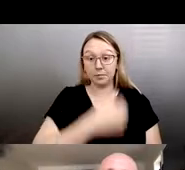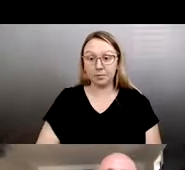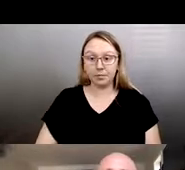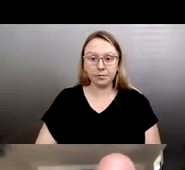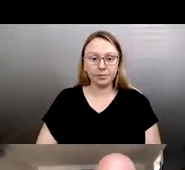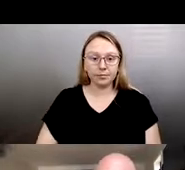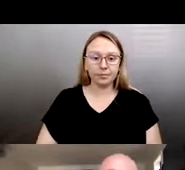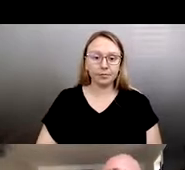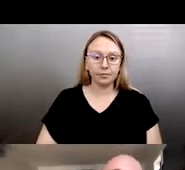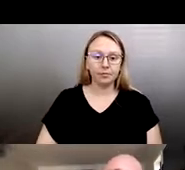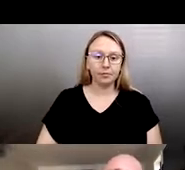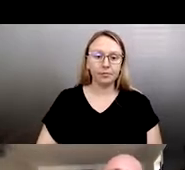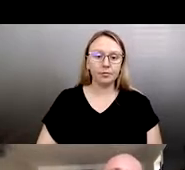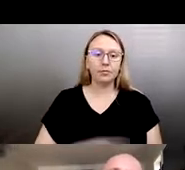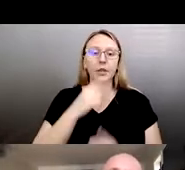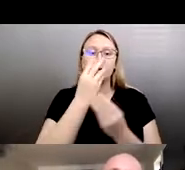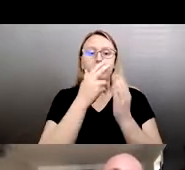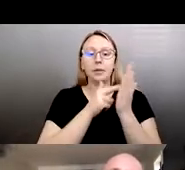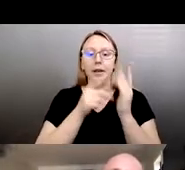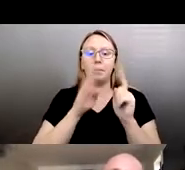It's a great painting by Rei Yoshida there.